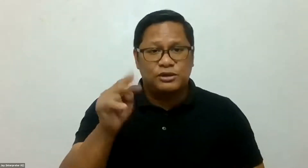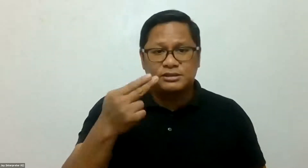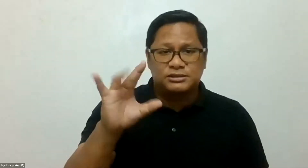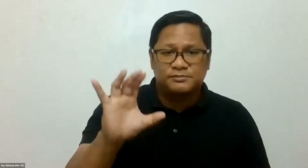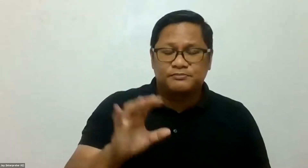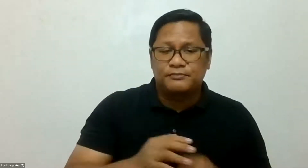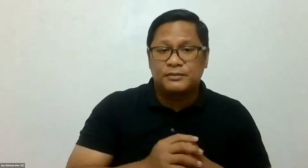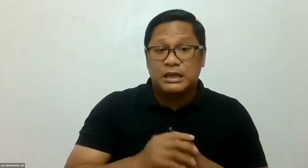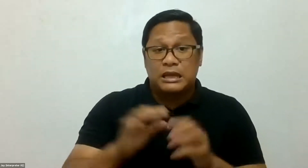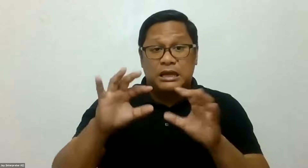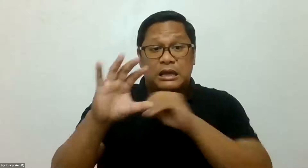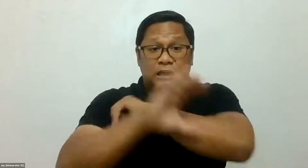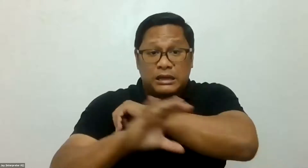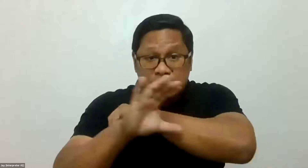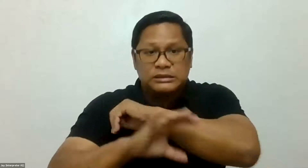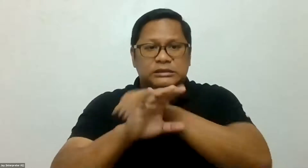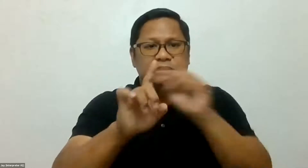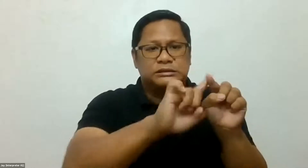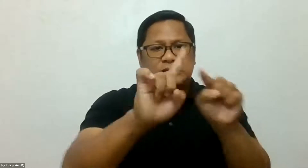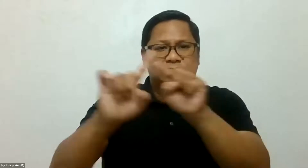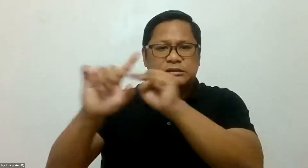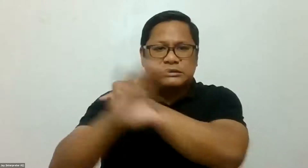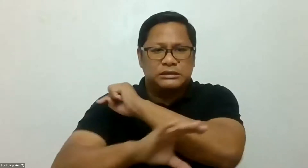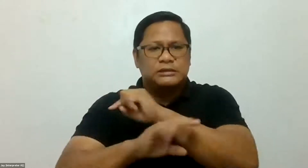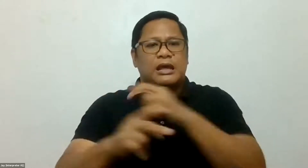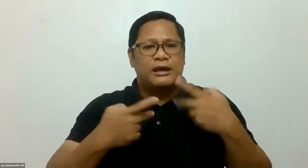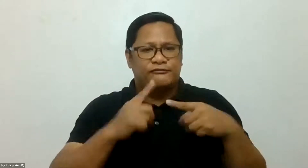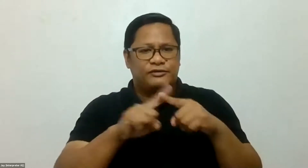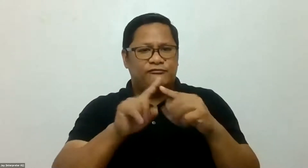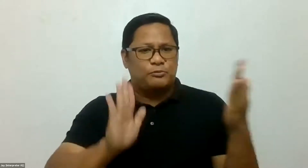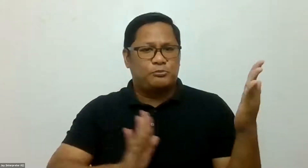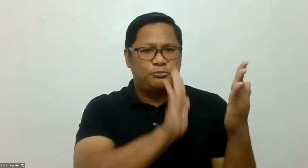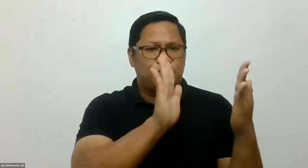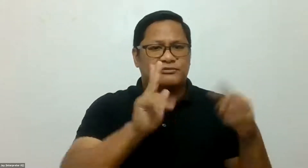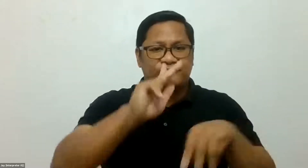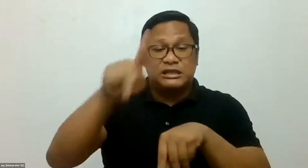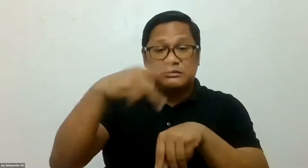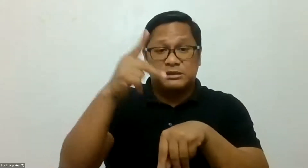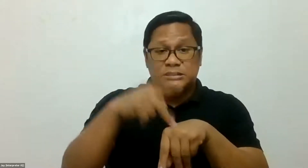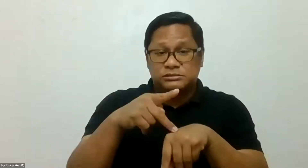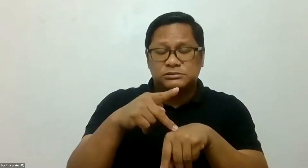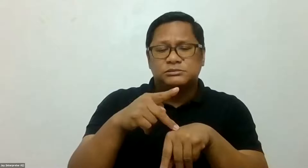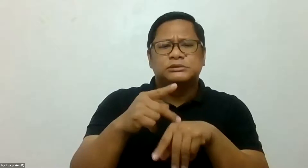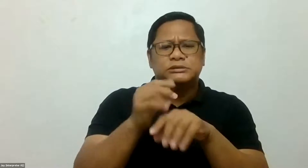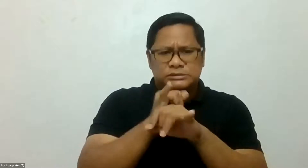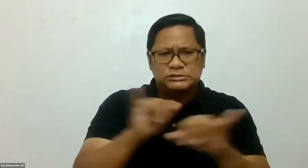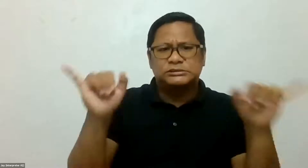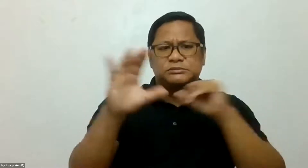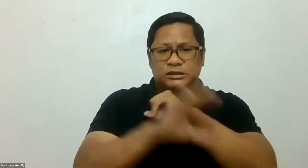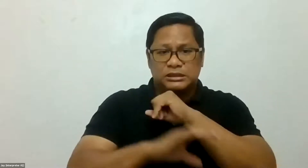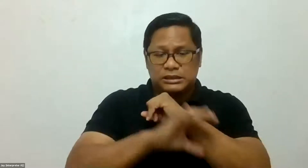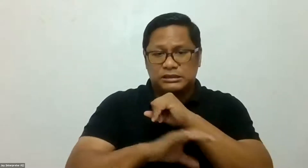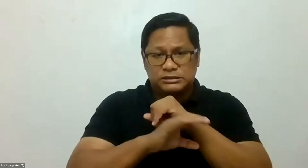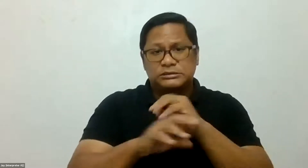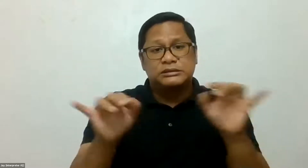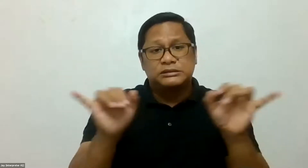So different countries have different approaches. Philippines, like most countries, have done basically what we